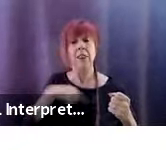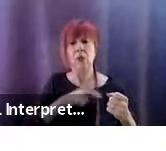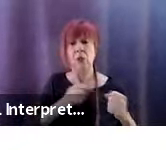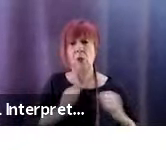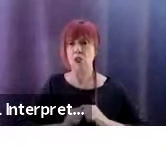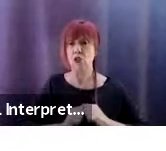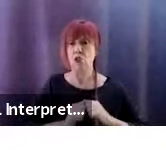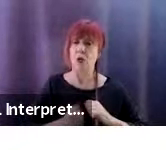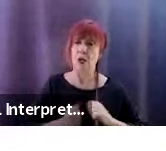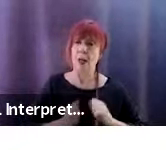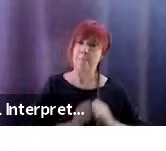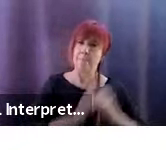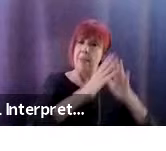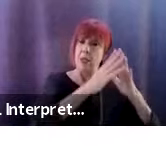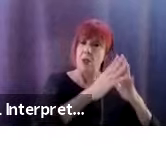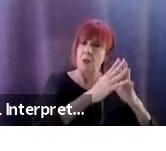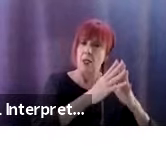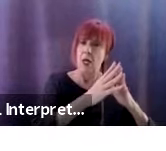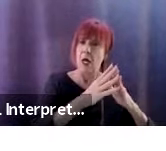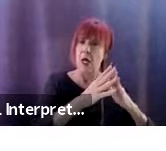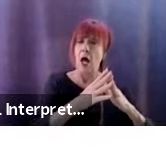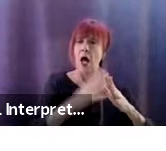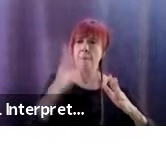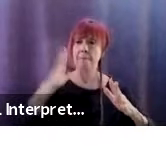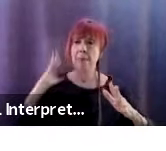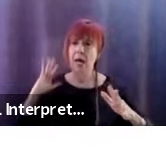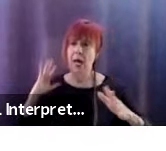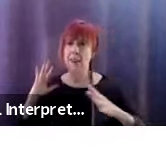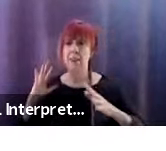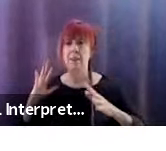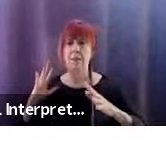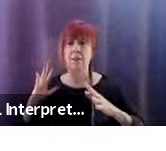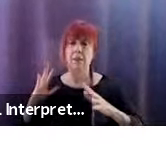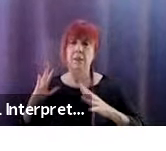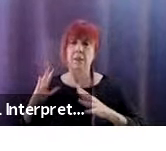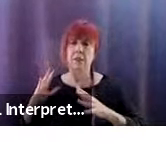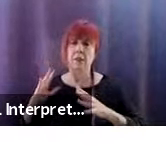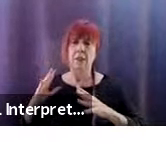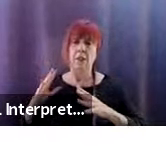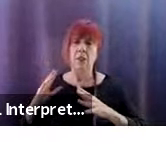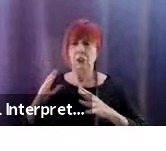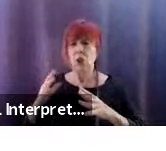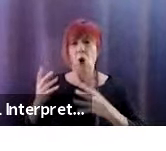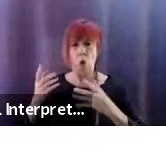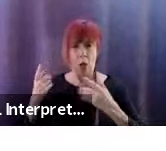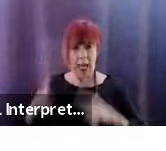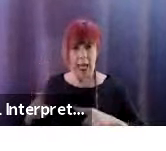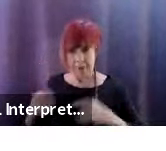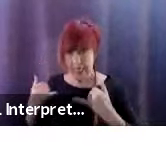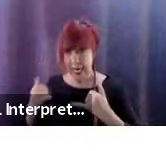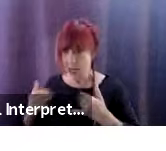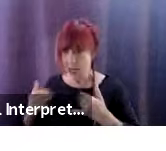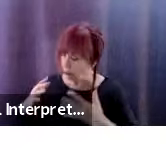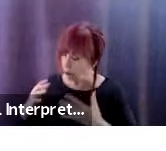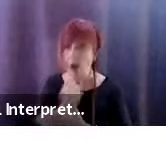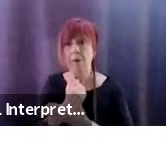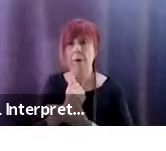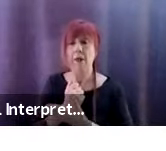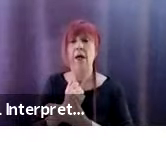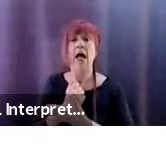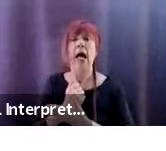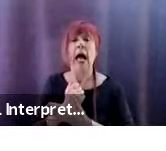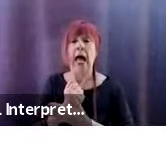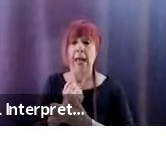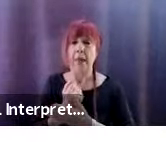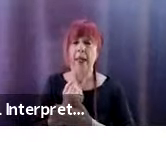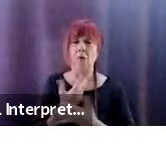has already existed to ensure that we optimize the current network and offerings as we seek